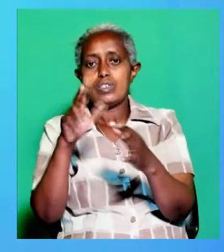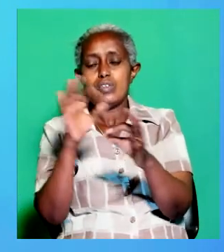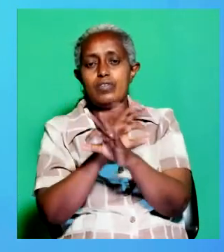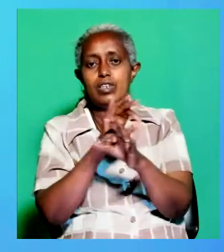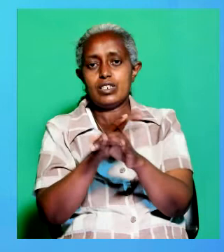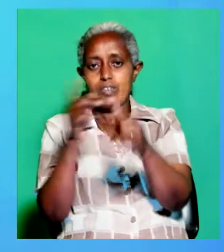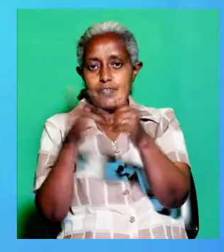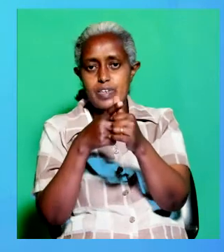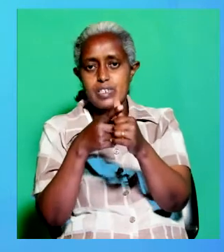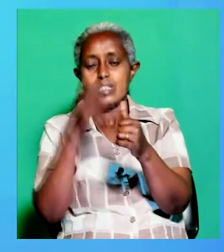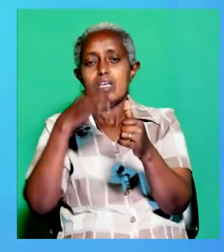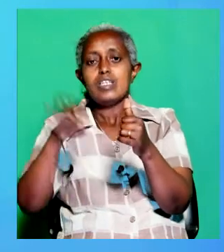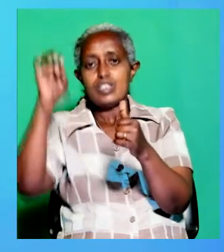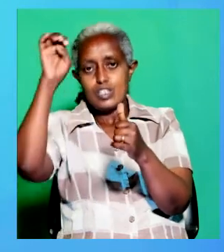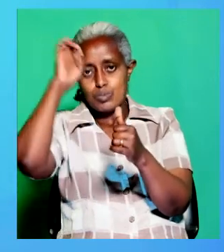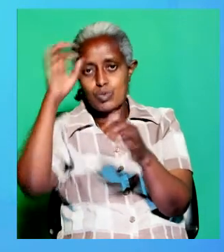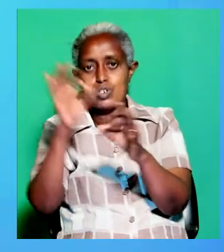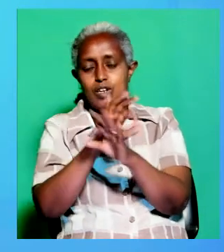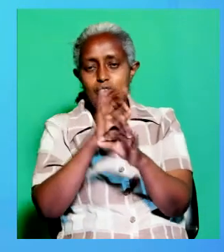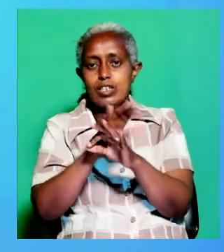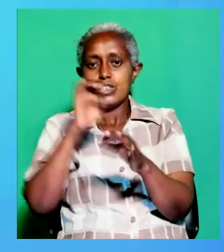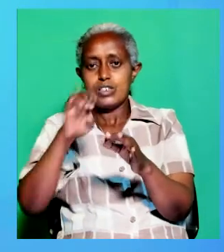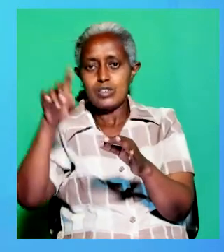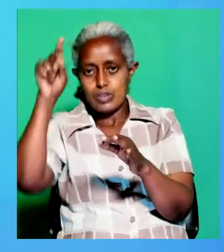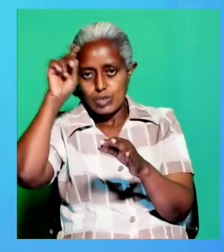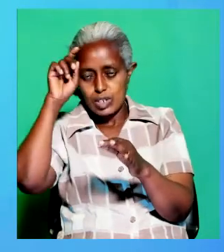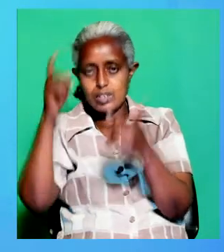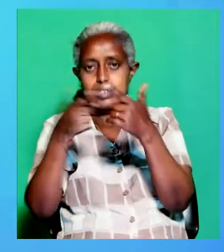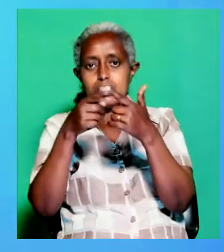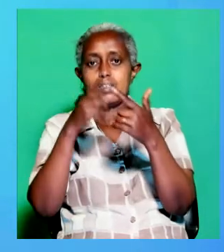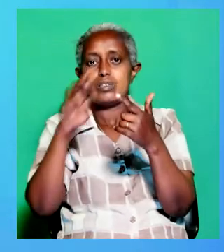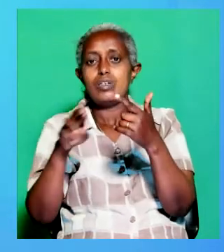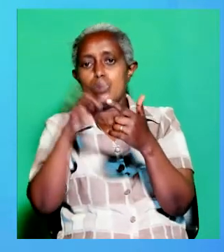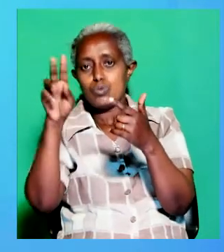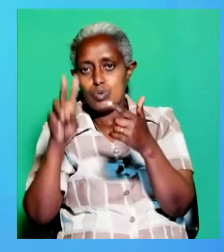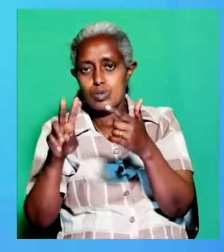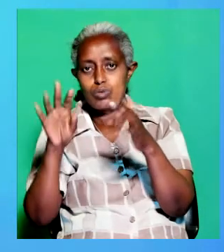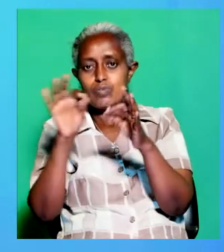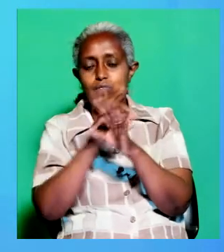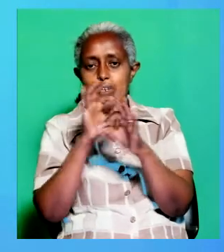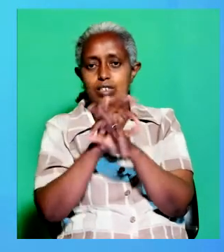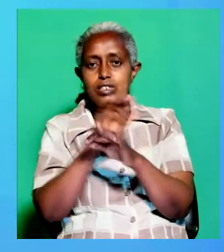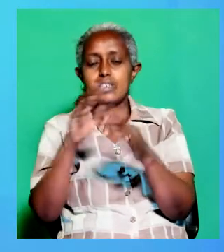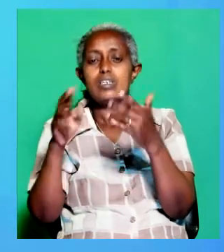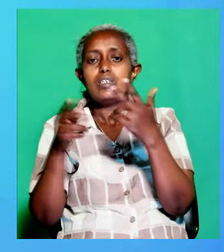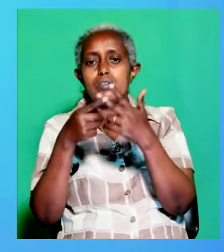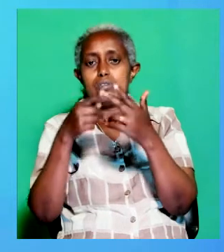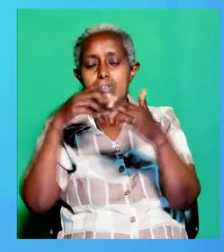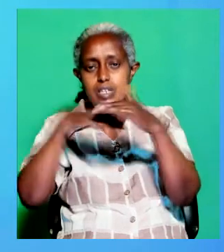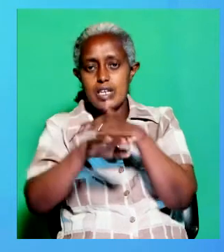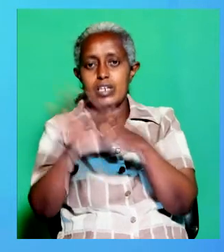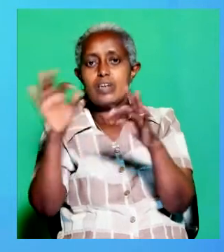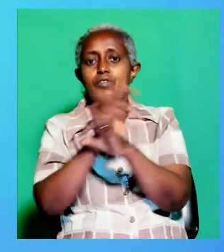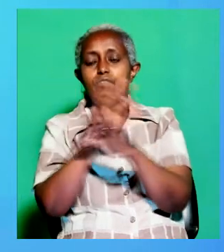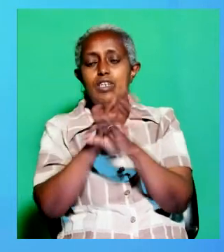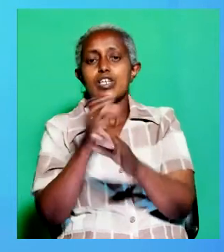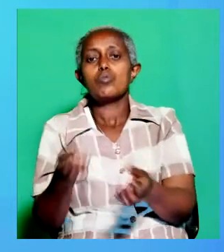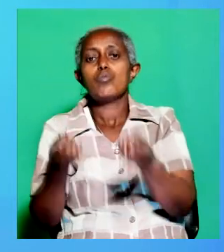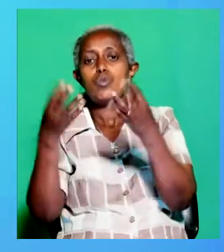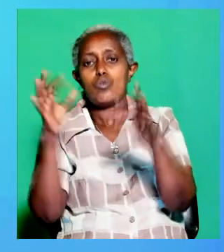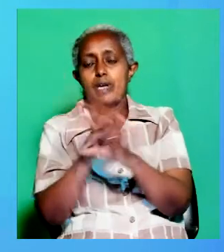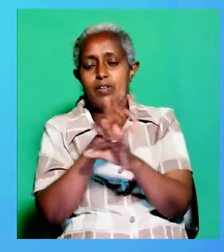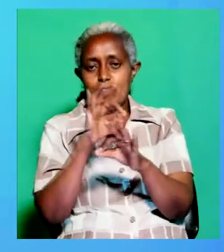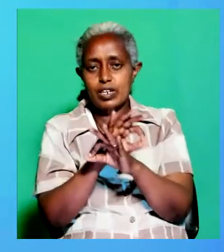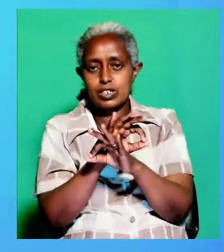First, the exponential function e raised to x. Second, the square root function. And then the inner function, polynomial function.